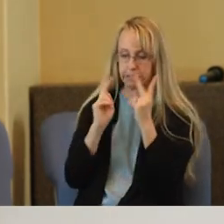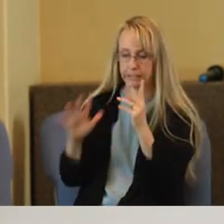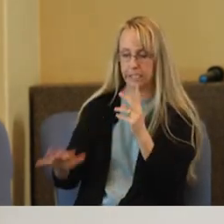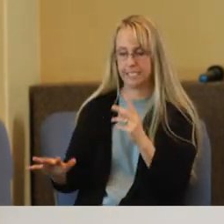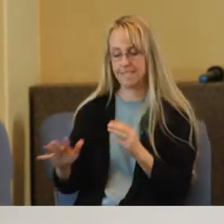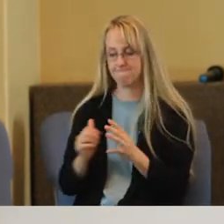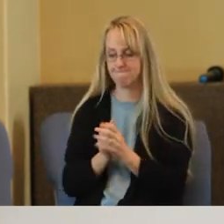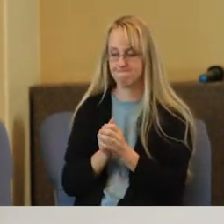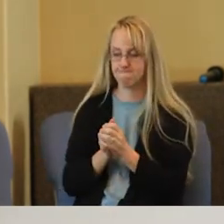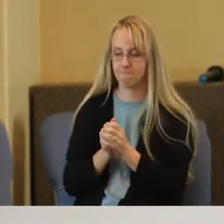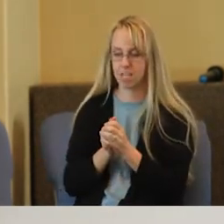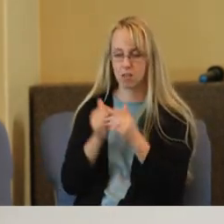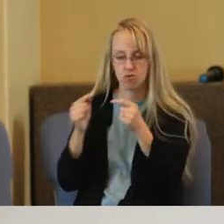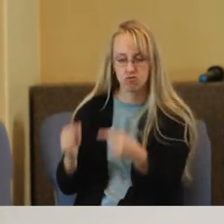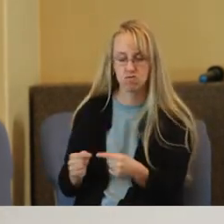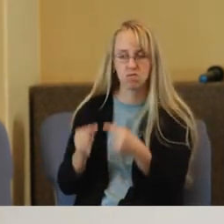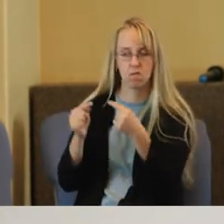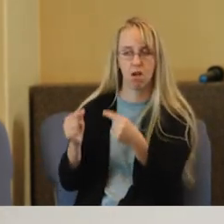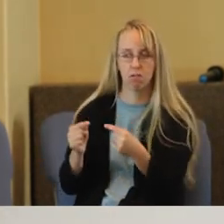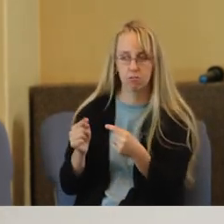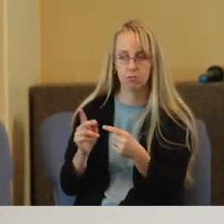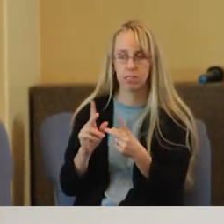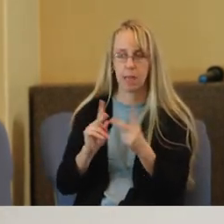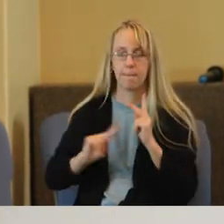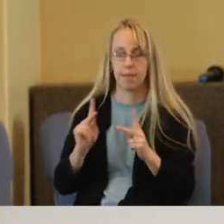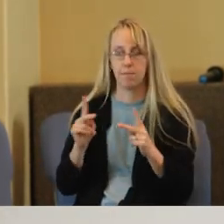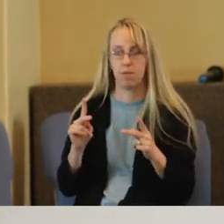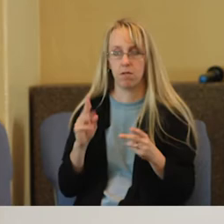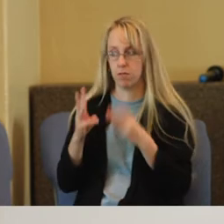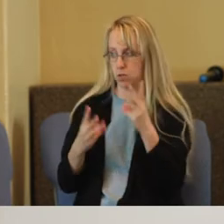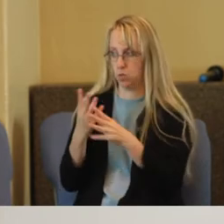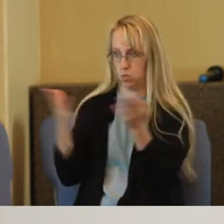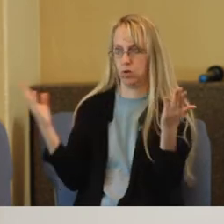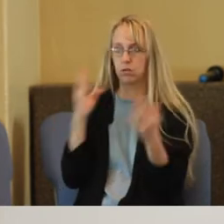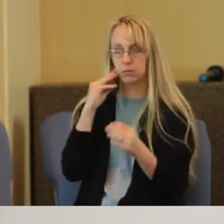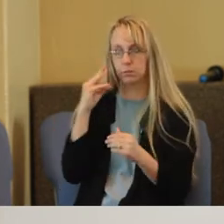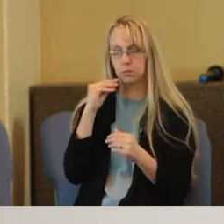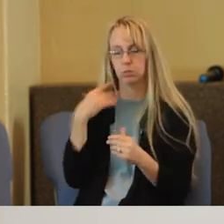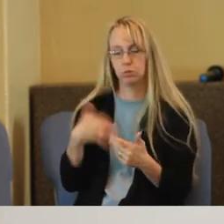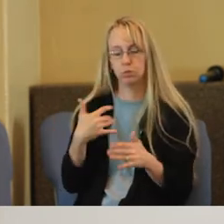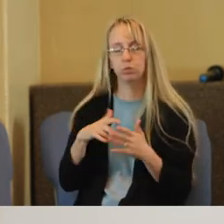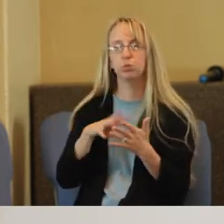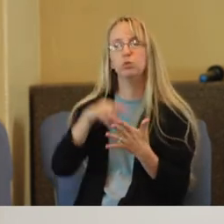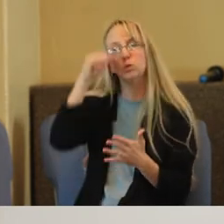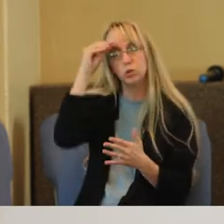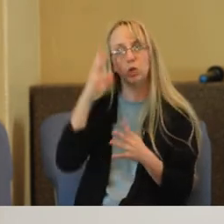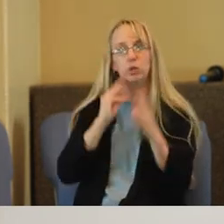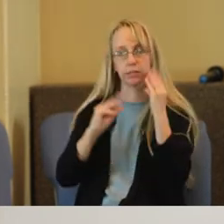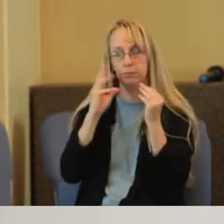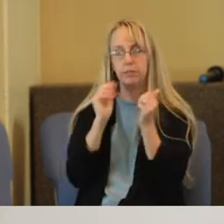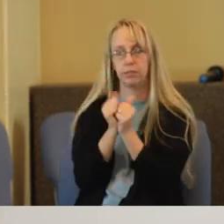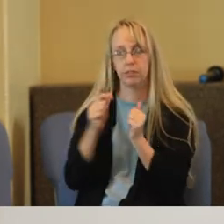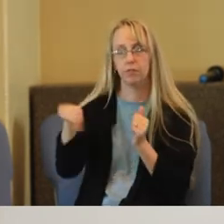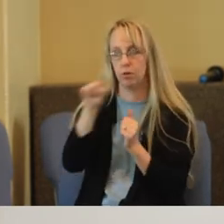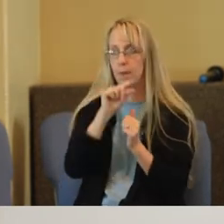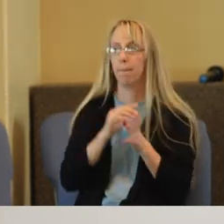of the struggles that people in this world do, this is going to be a great learning experience for these